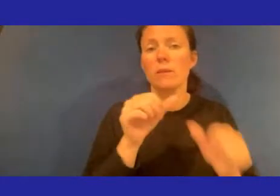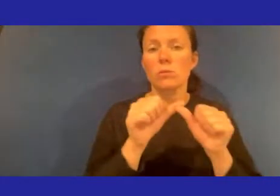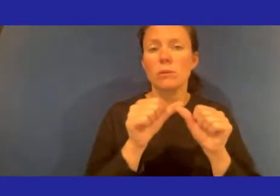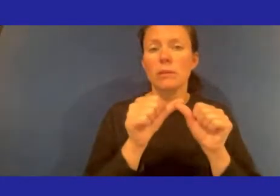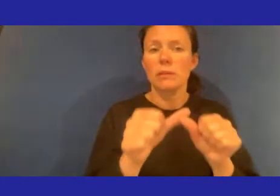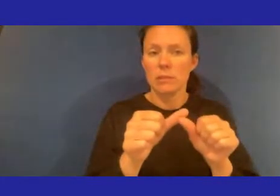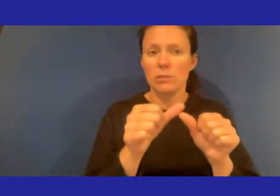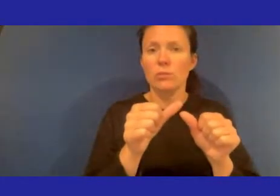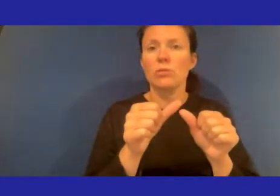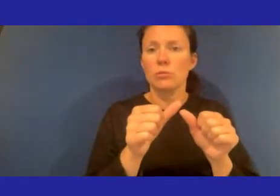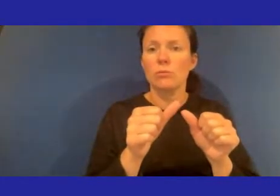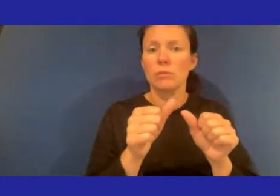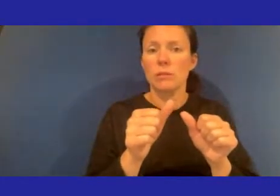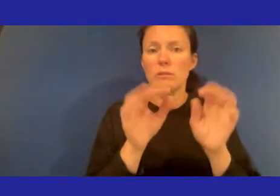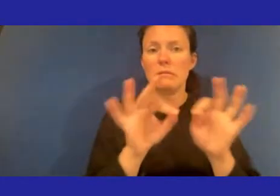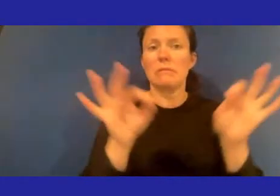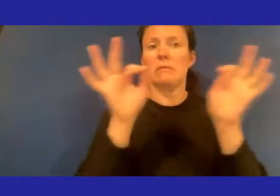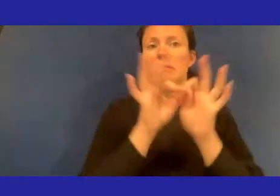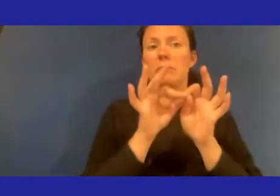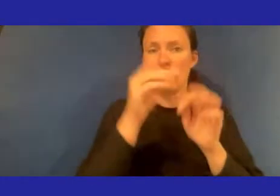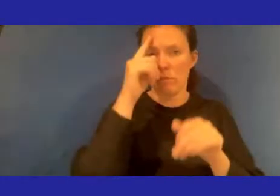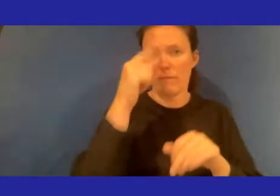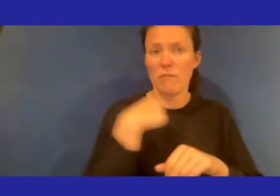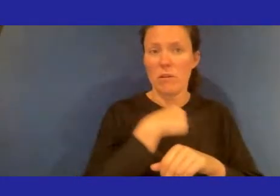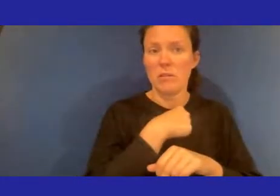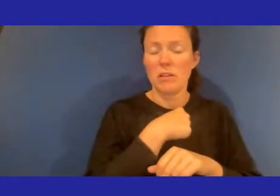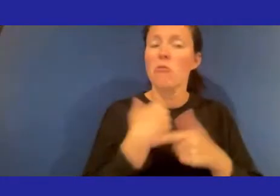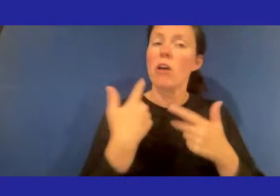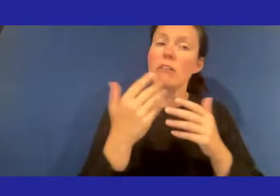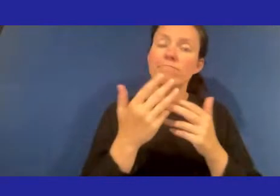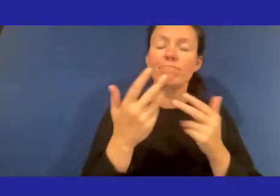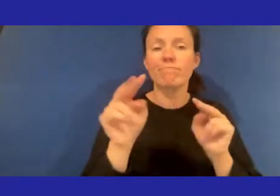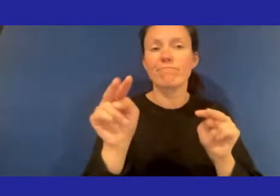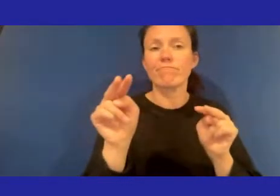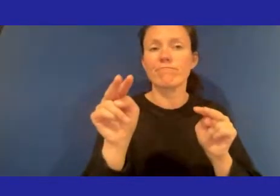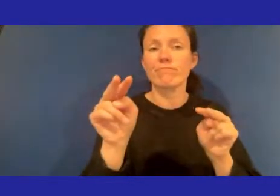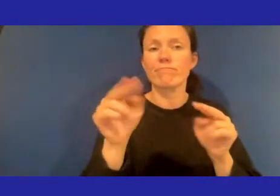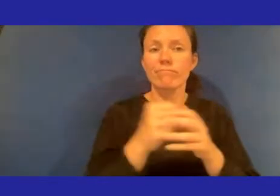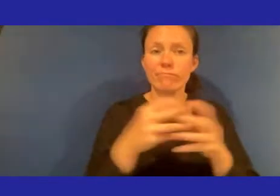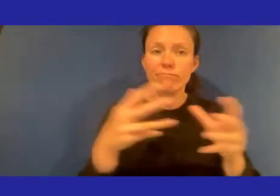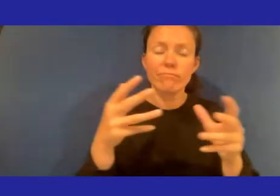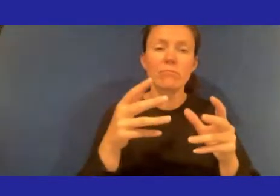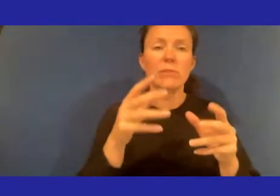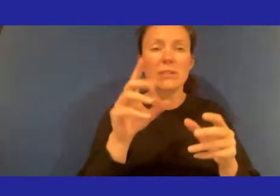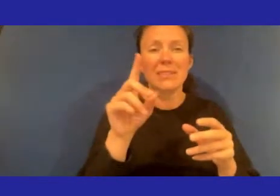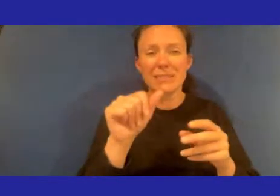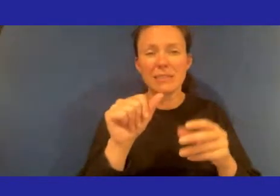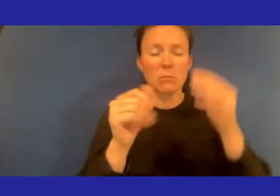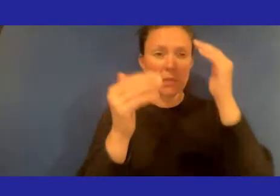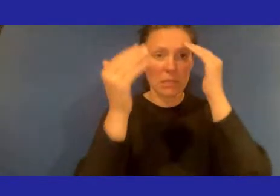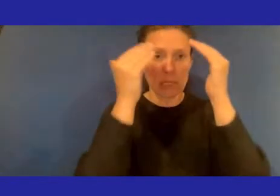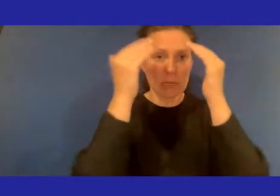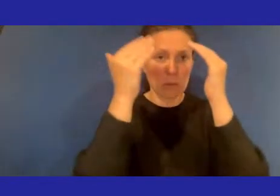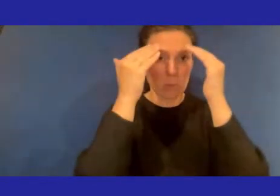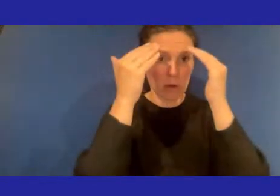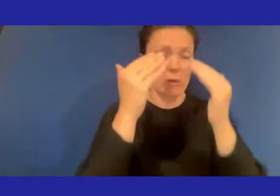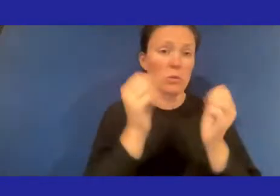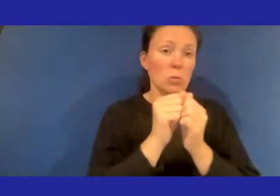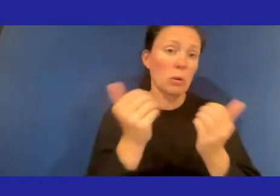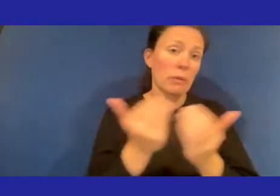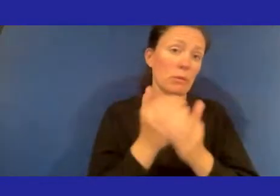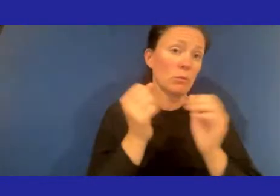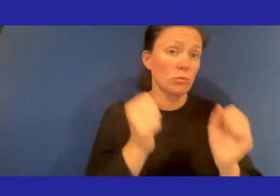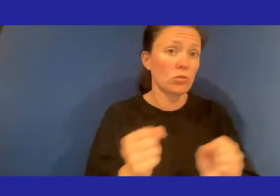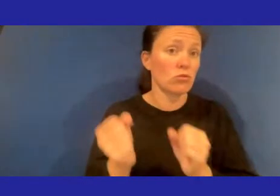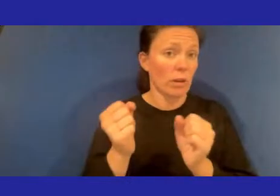particular importance to us, and we look forward to expanding our disability awareness and the strategies that we're implementing across the system.